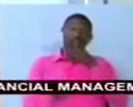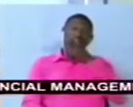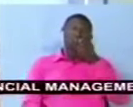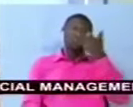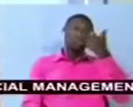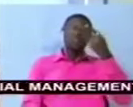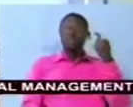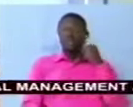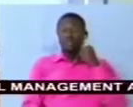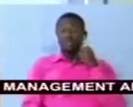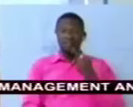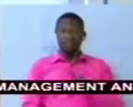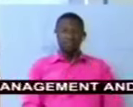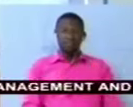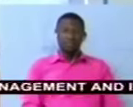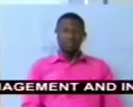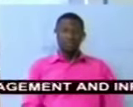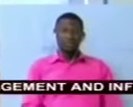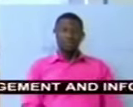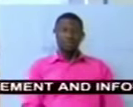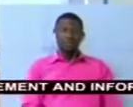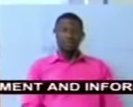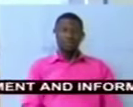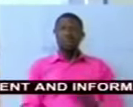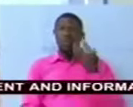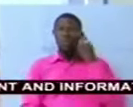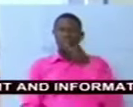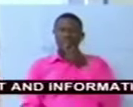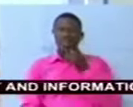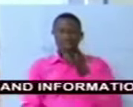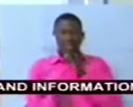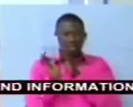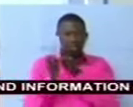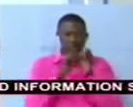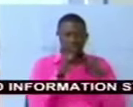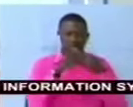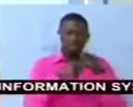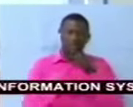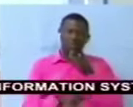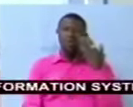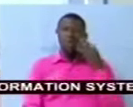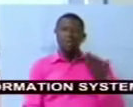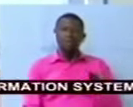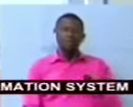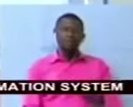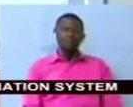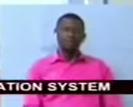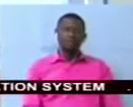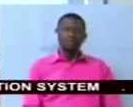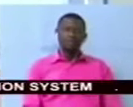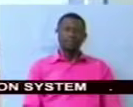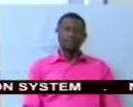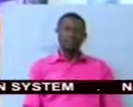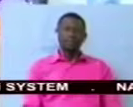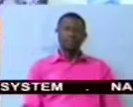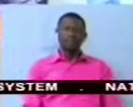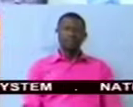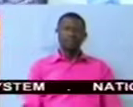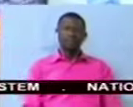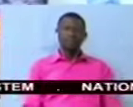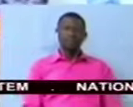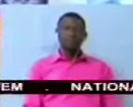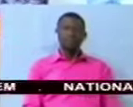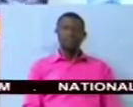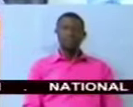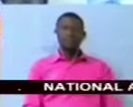you about this at what stage? When did he tell you this? Lanka yim la netalil ni ban jamono la ko netalil. Bim jogé ci bim